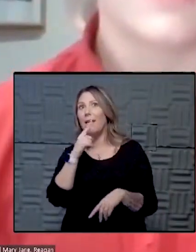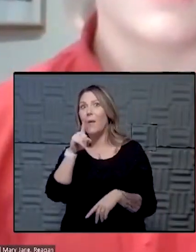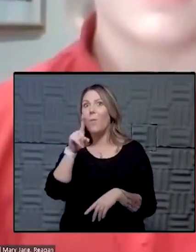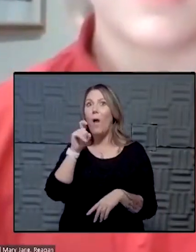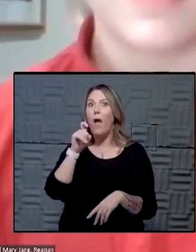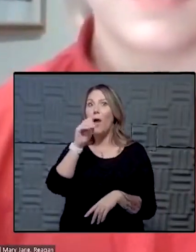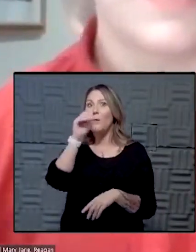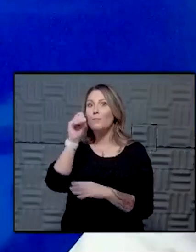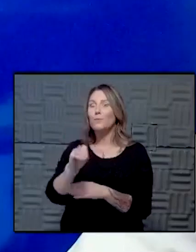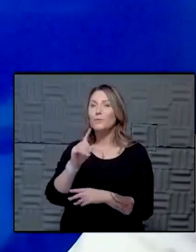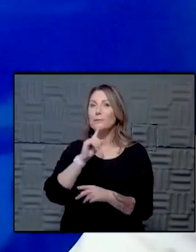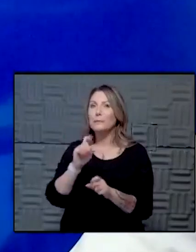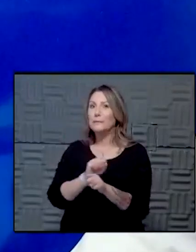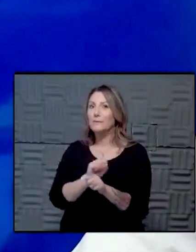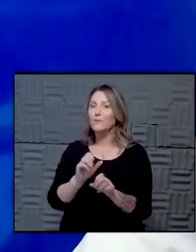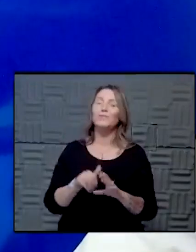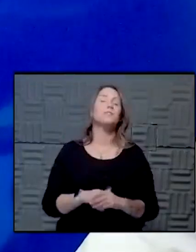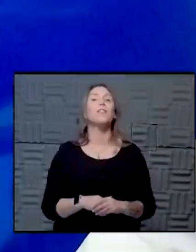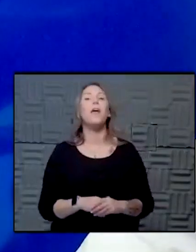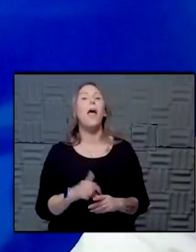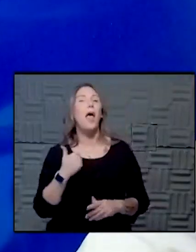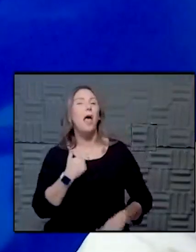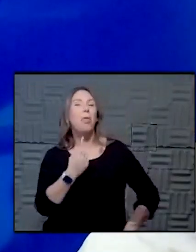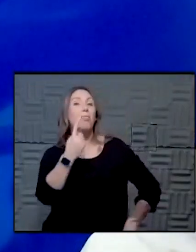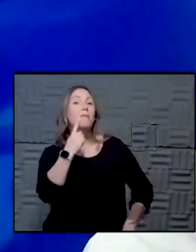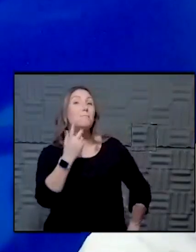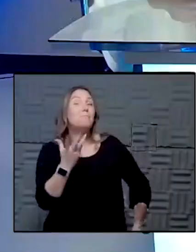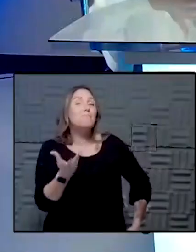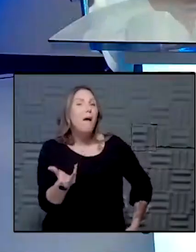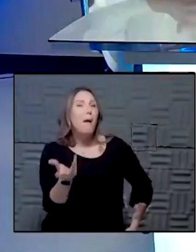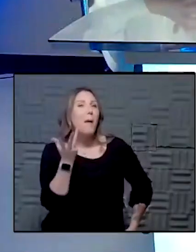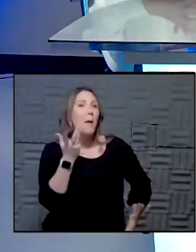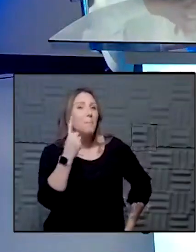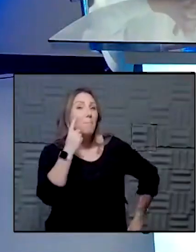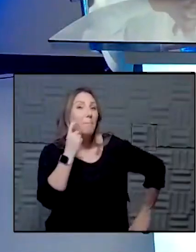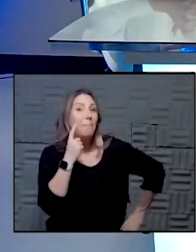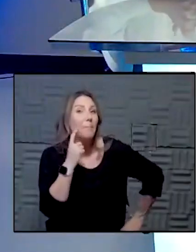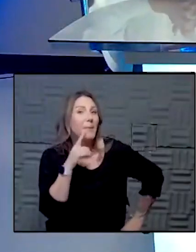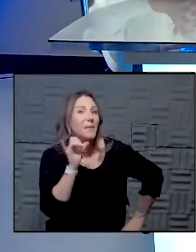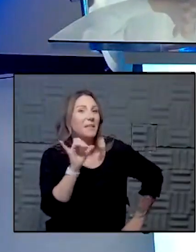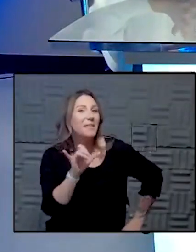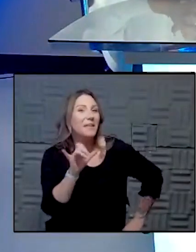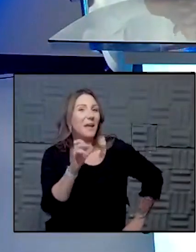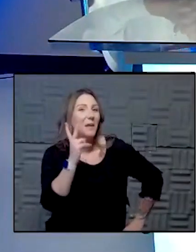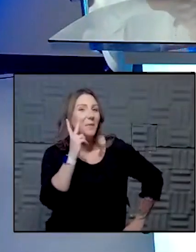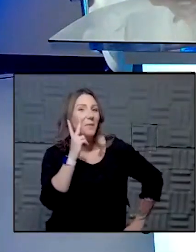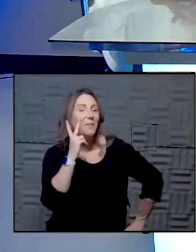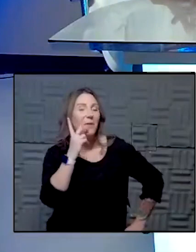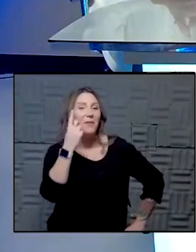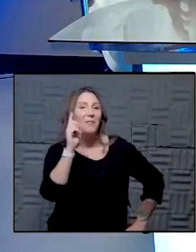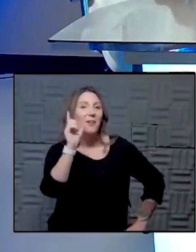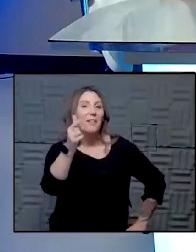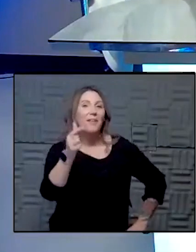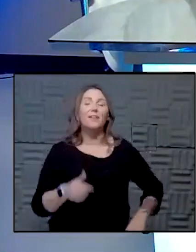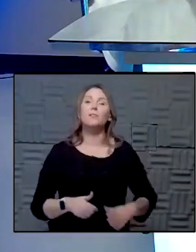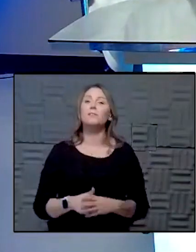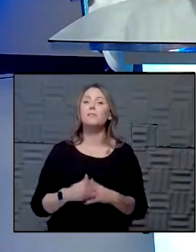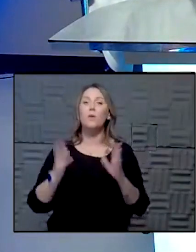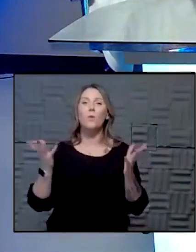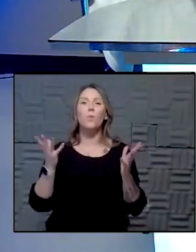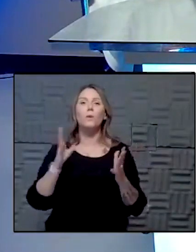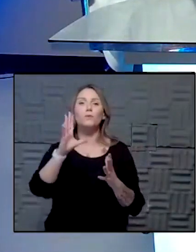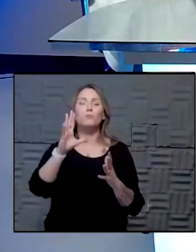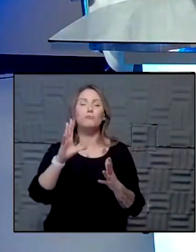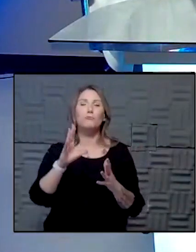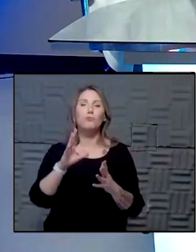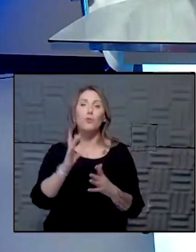sure about Okay. Tease it. Yeah, that's good. I think that's a teaser right there. I think Build that means we have to anticipation. stay Yes. tuned and figure out. So what is your all's favorite